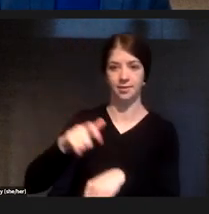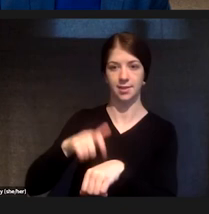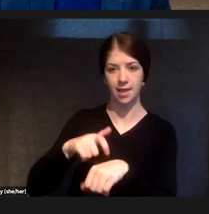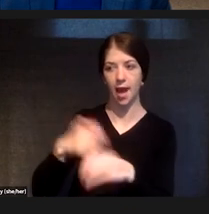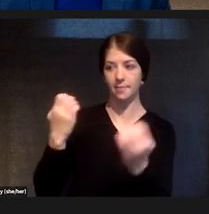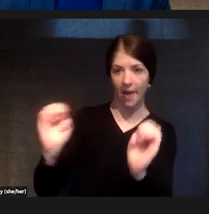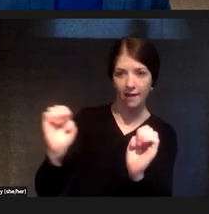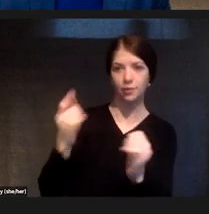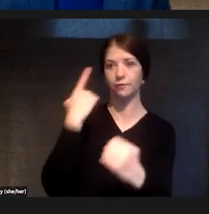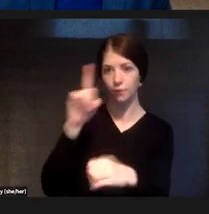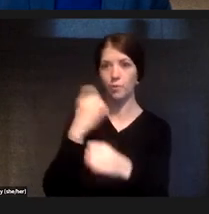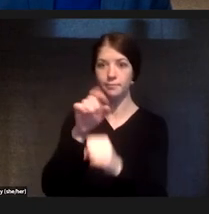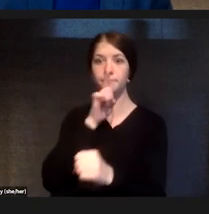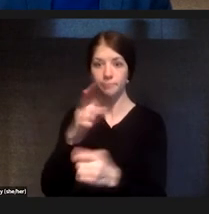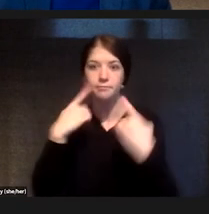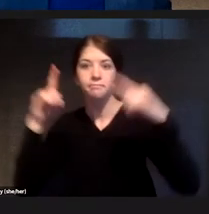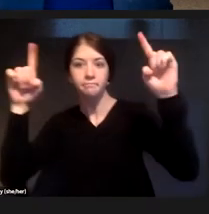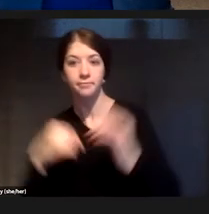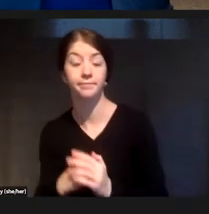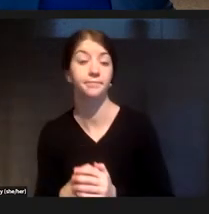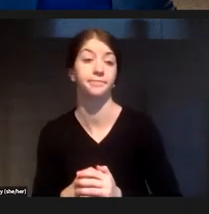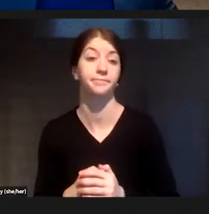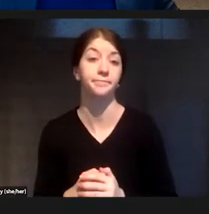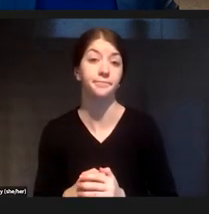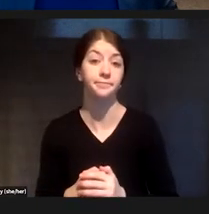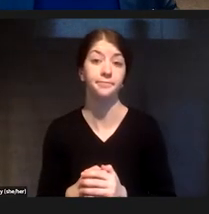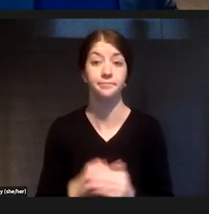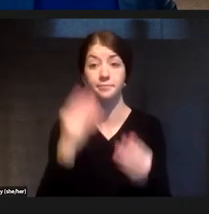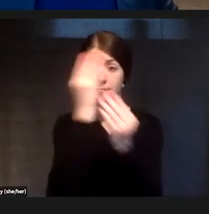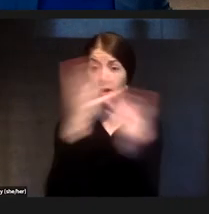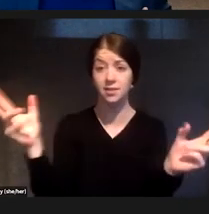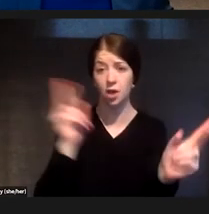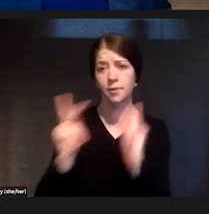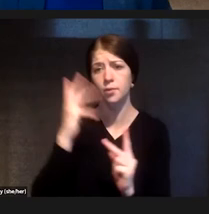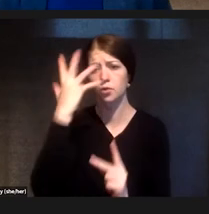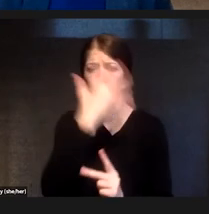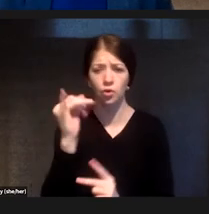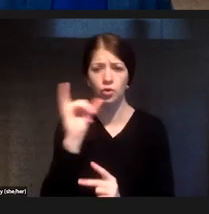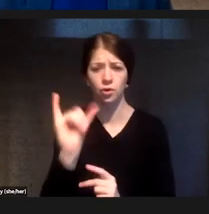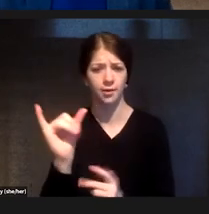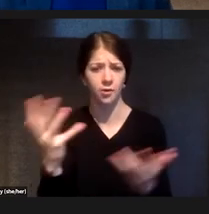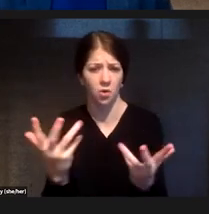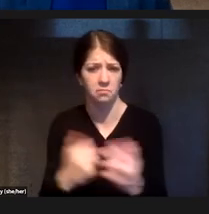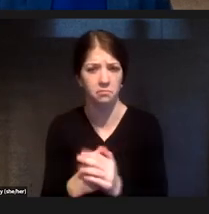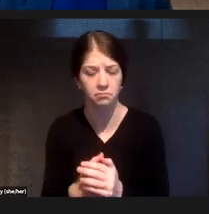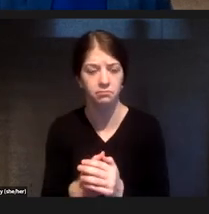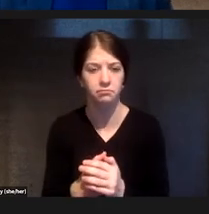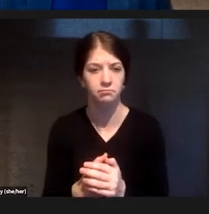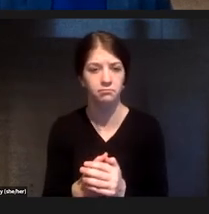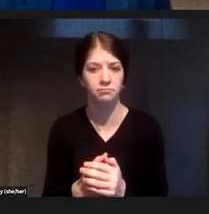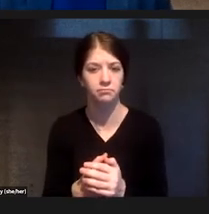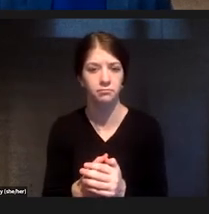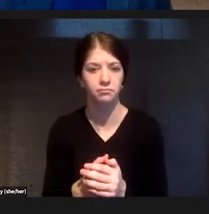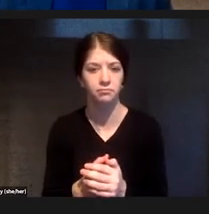be successful. Now I tell people that, what does that look like? Because I like to then leave people with real